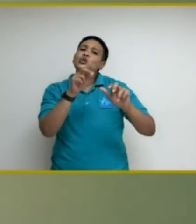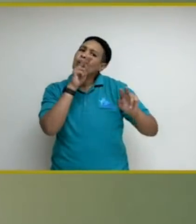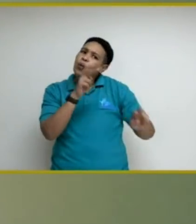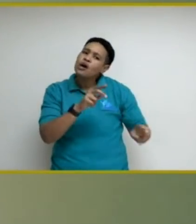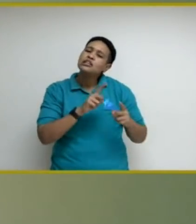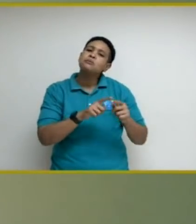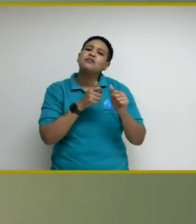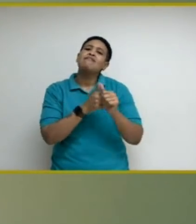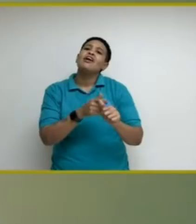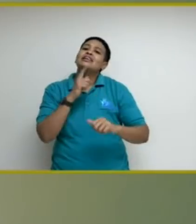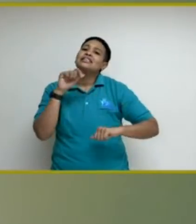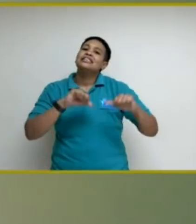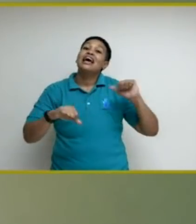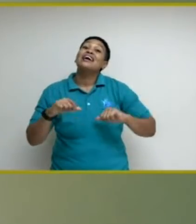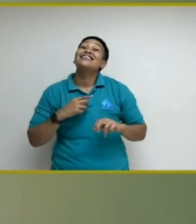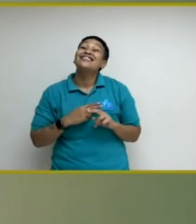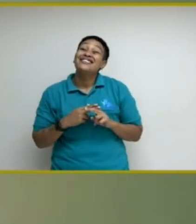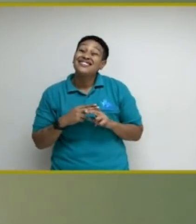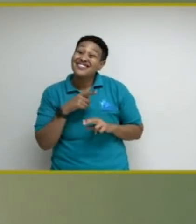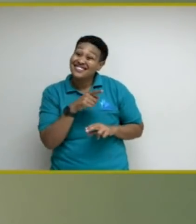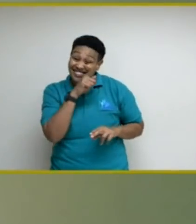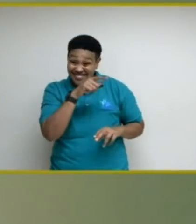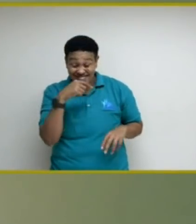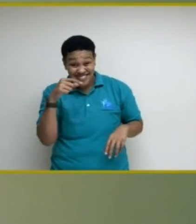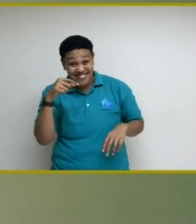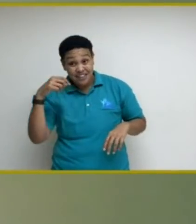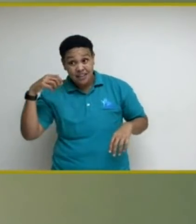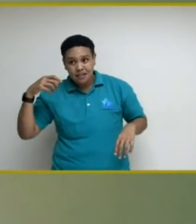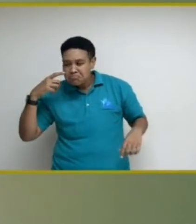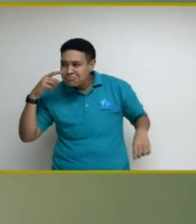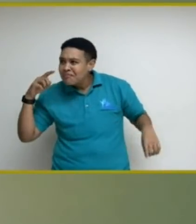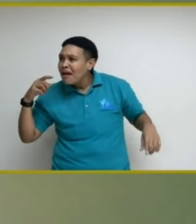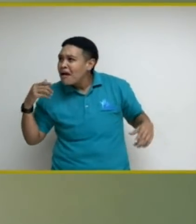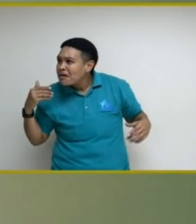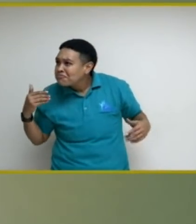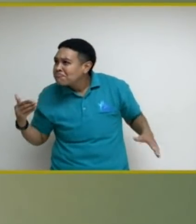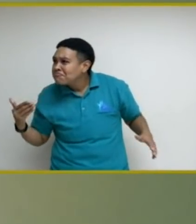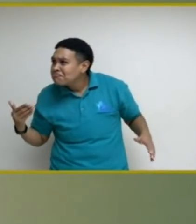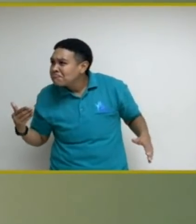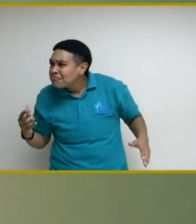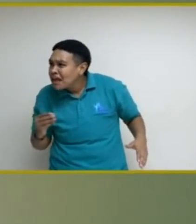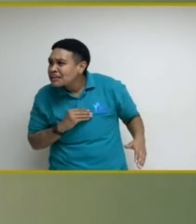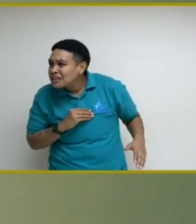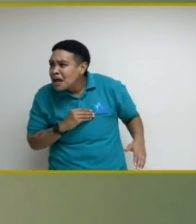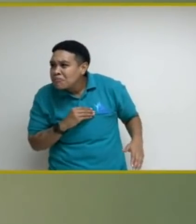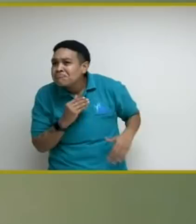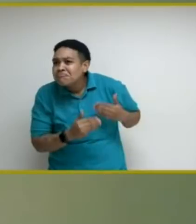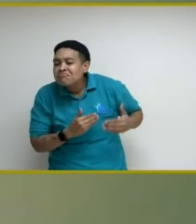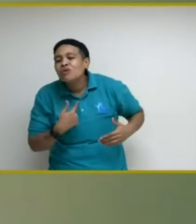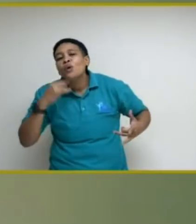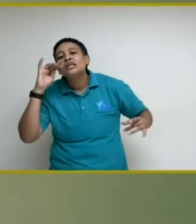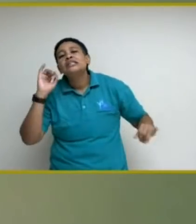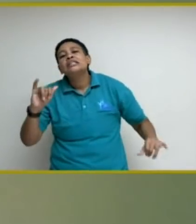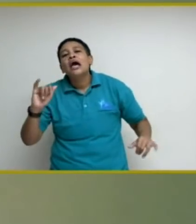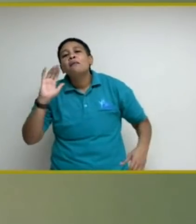and follow the science, and as soon as that green light is given, if it is acceptable, we will consider same.